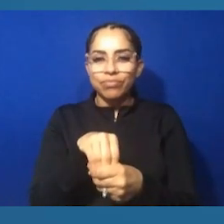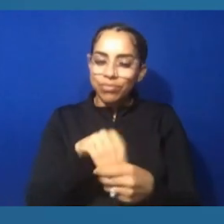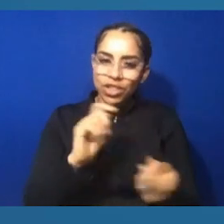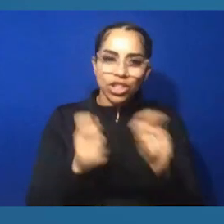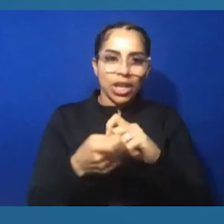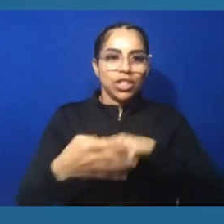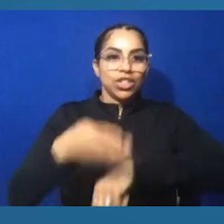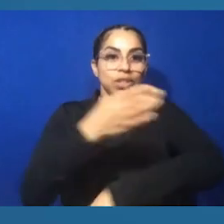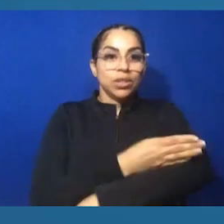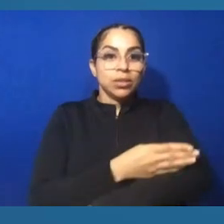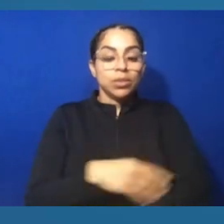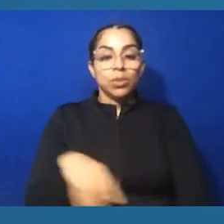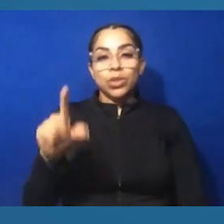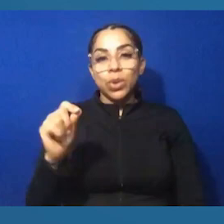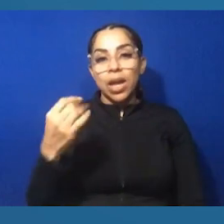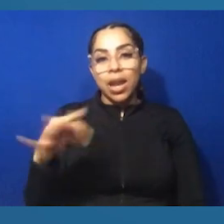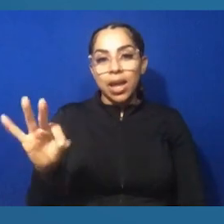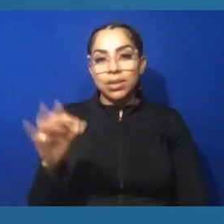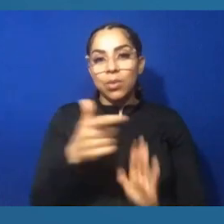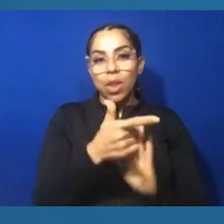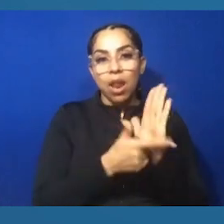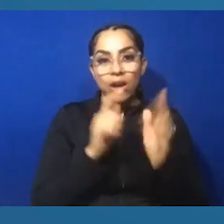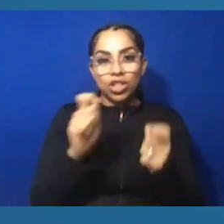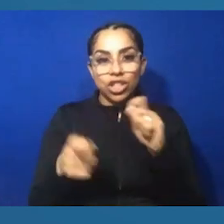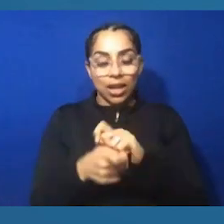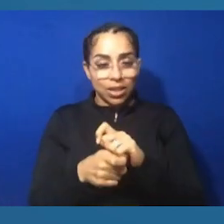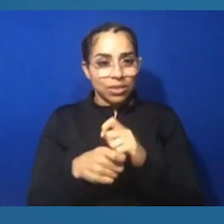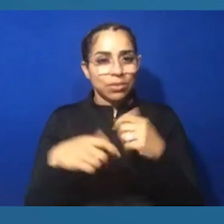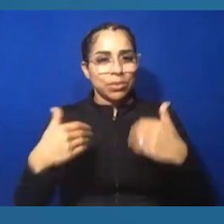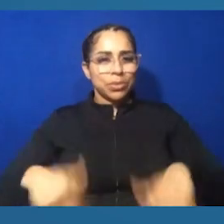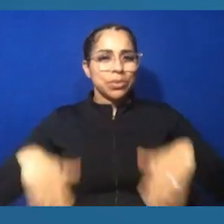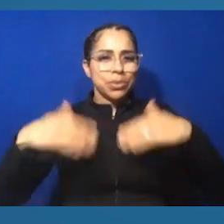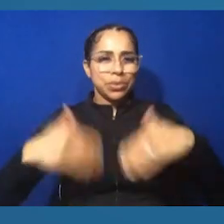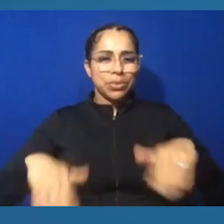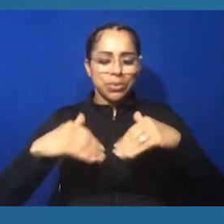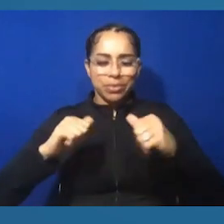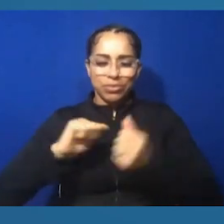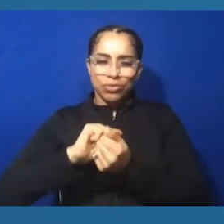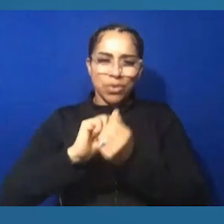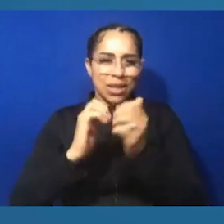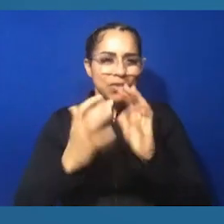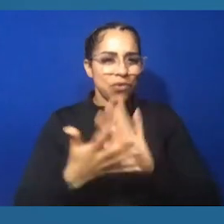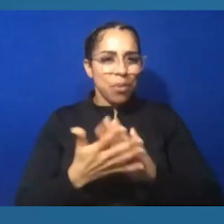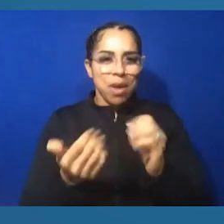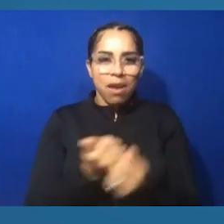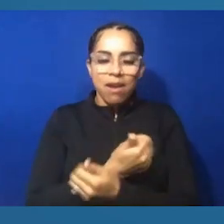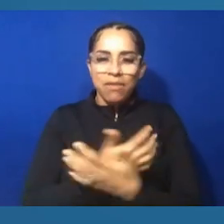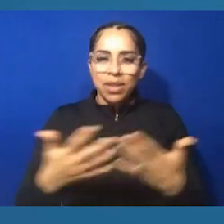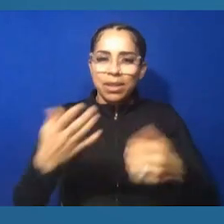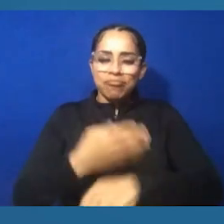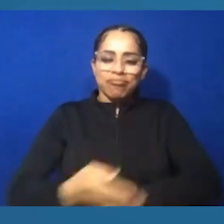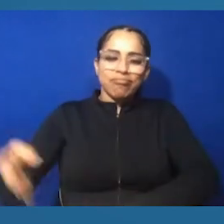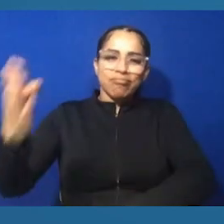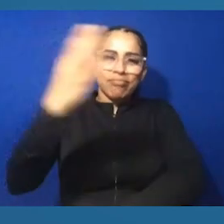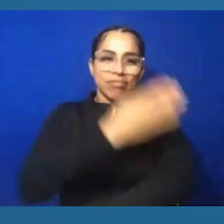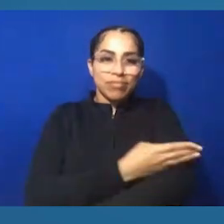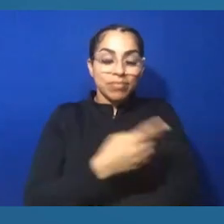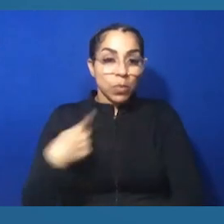in 2019, it was a major step forward, transformative. And we as DAs were supportive of the